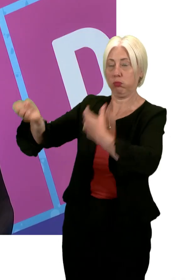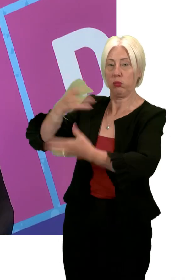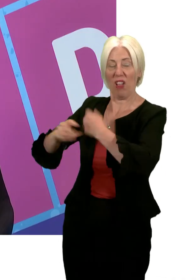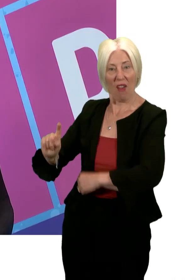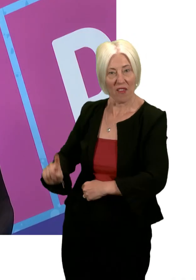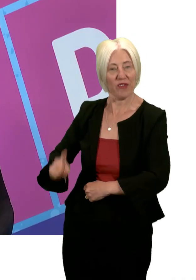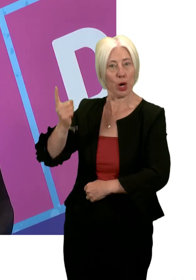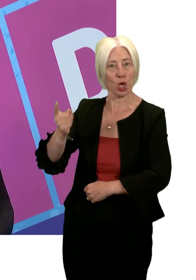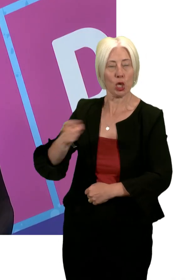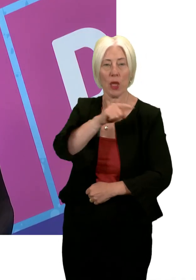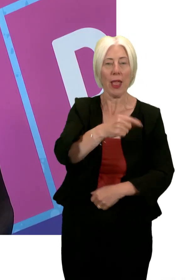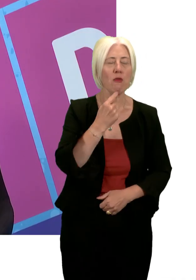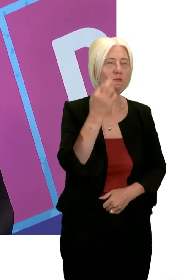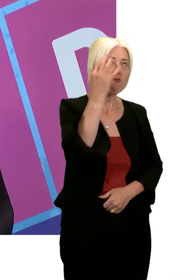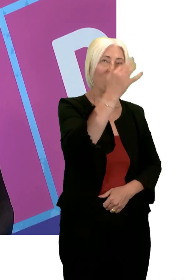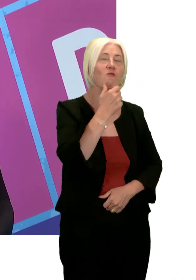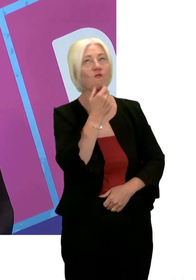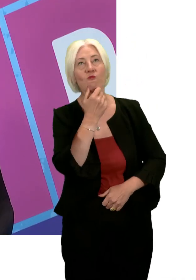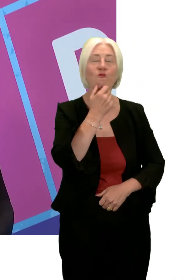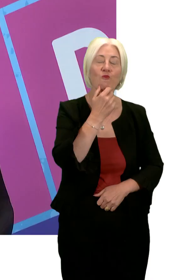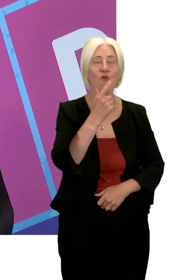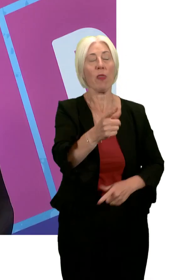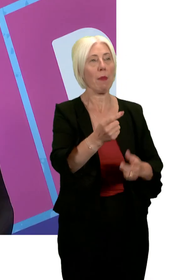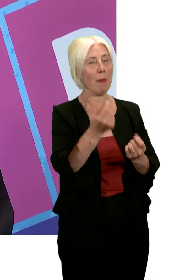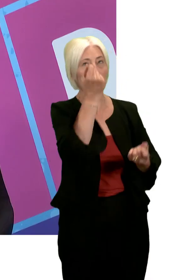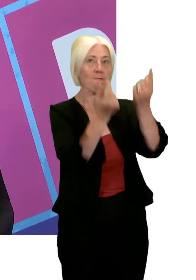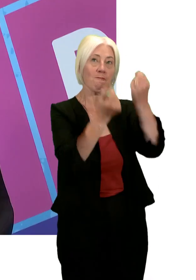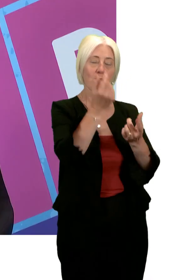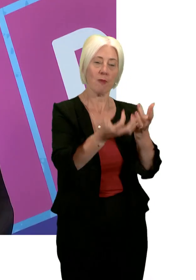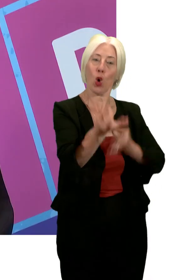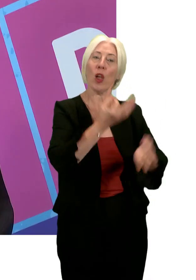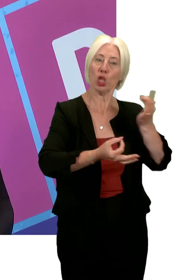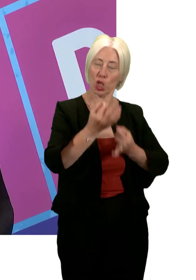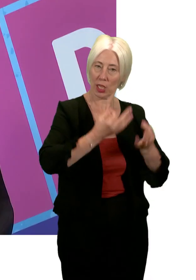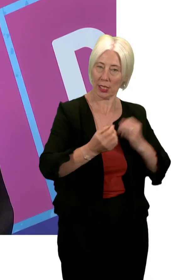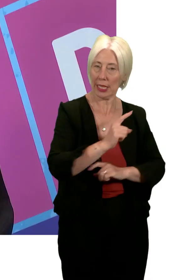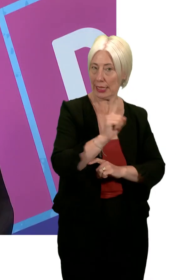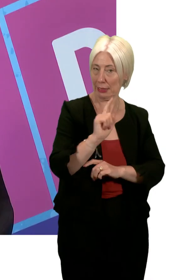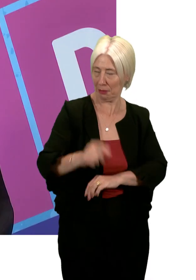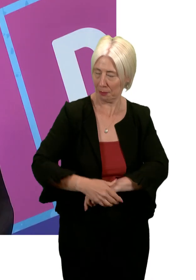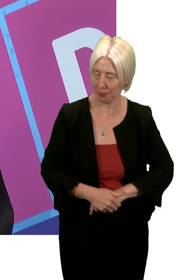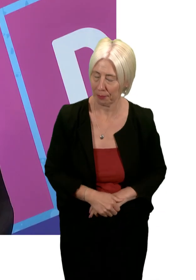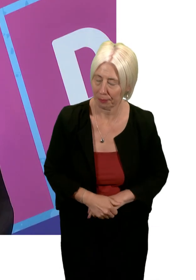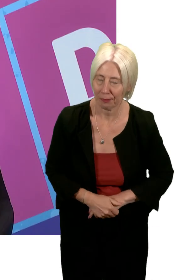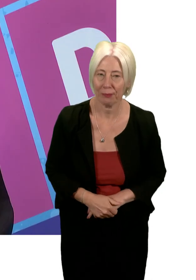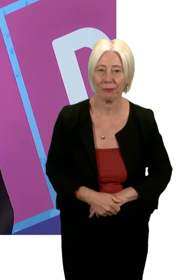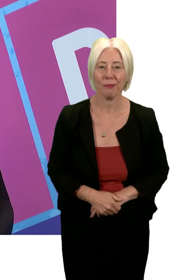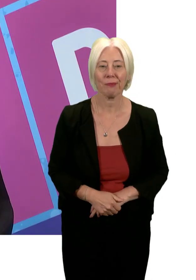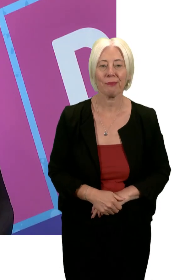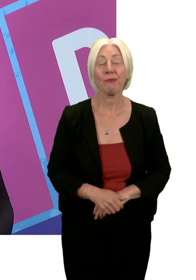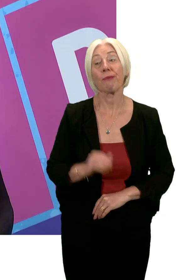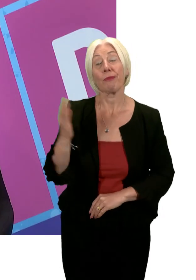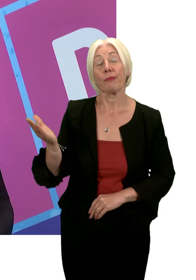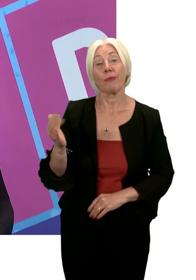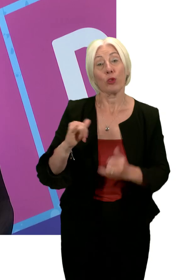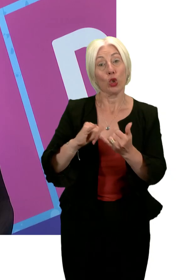some questions and thoughts and any issues, and we will be able to come to questions then. Okay, so Stuart,